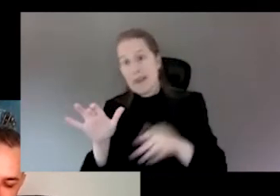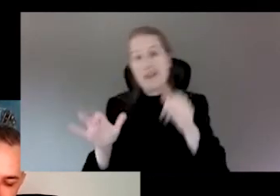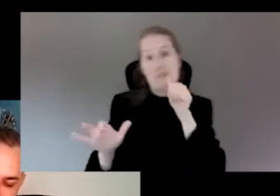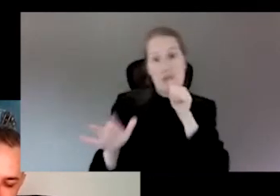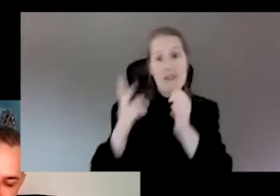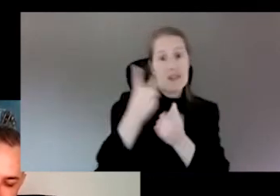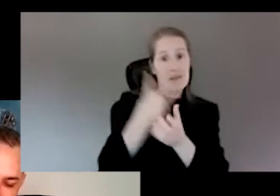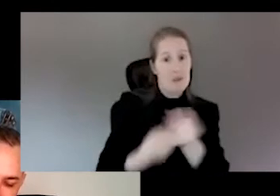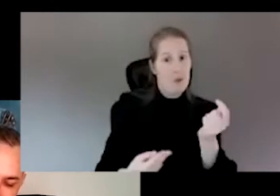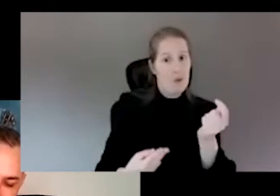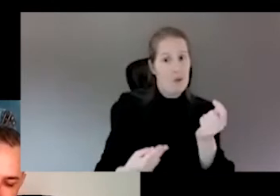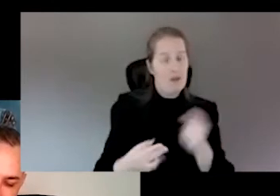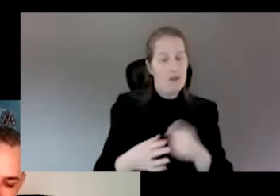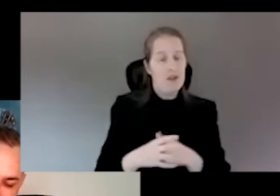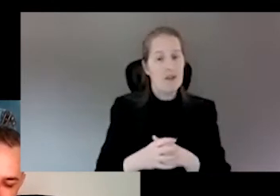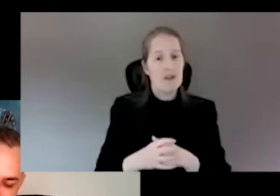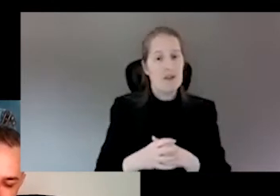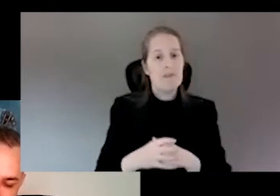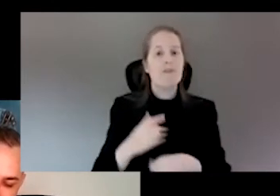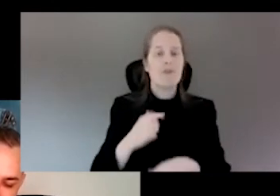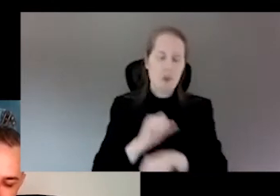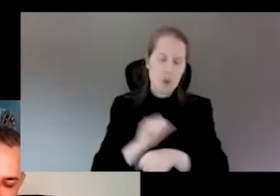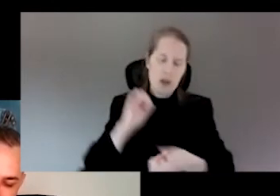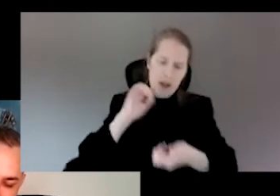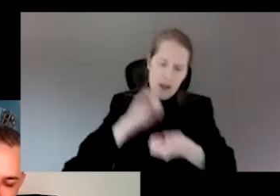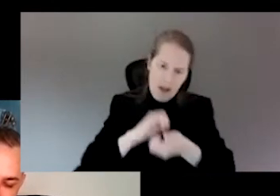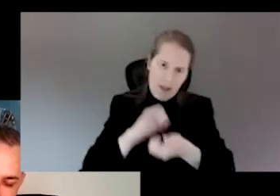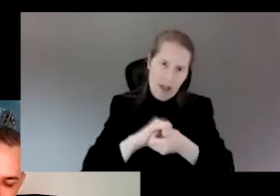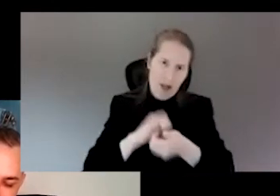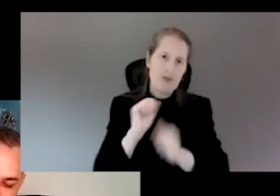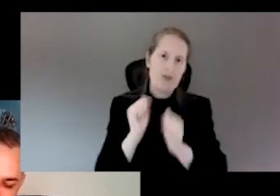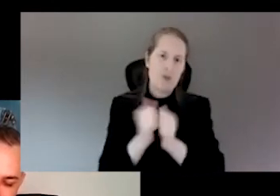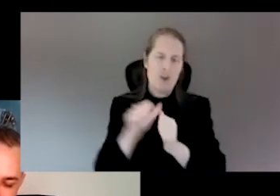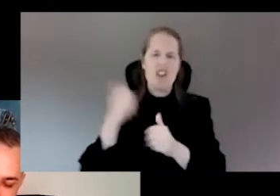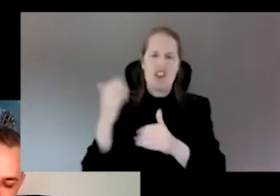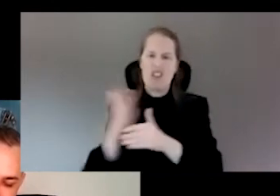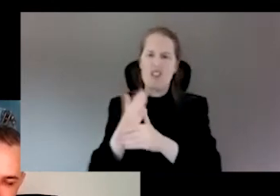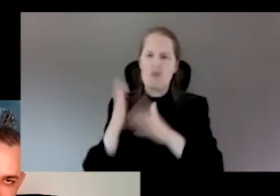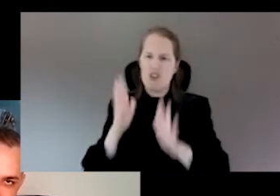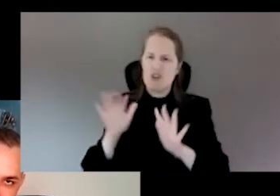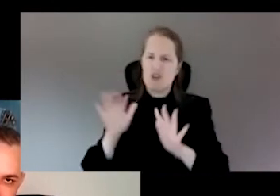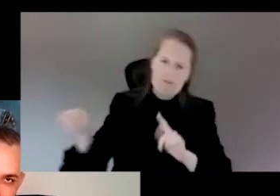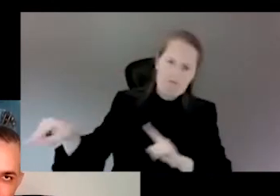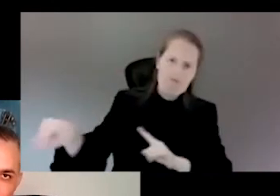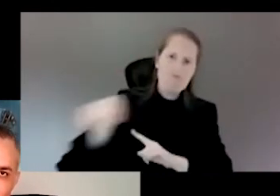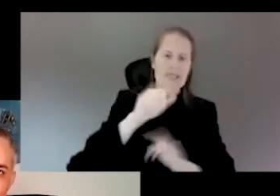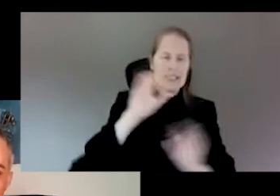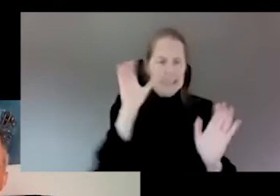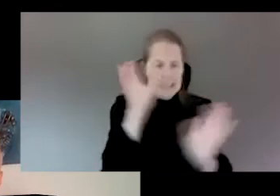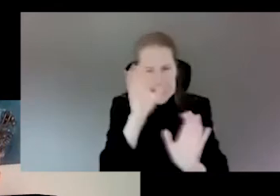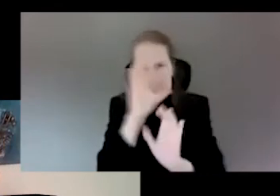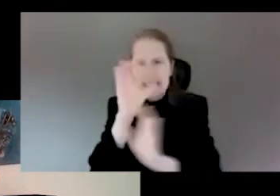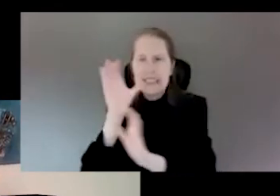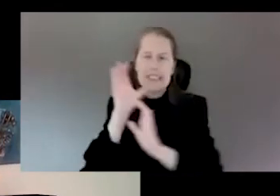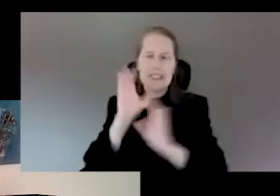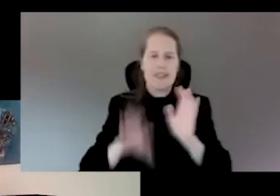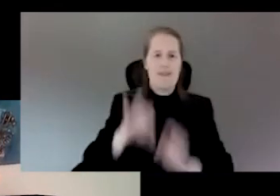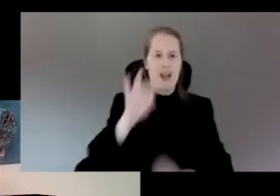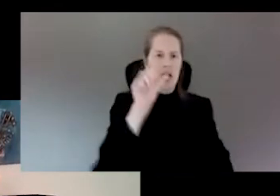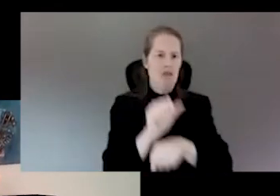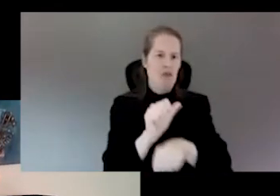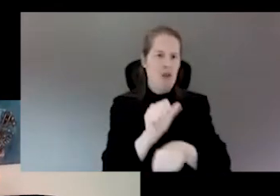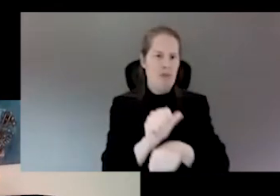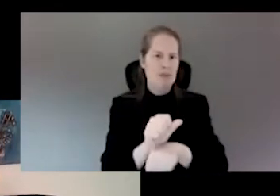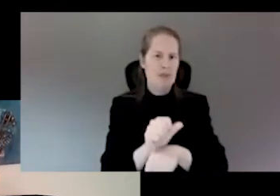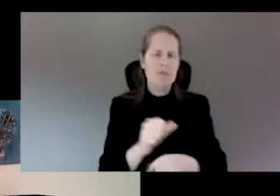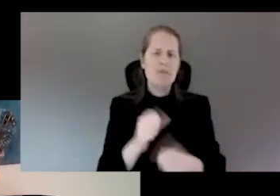So I do work collaboratively with another partnerships, and we do find the job, not a